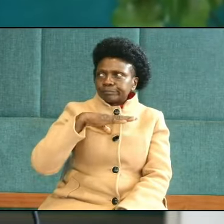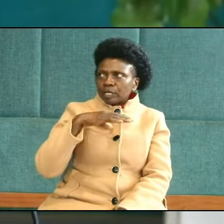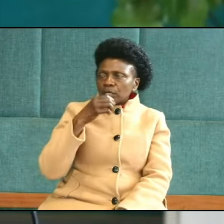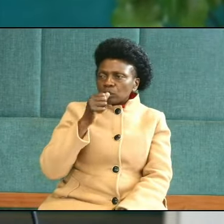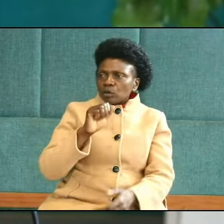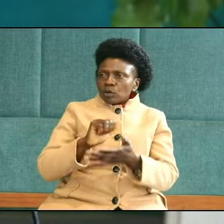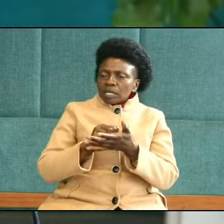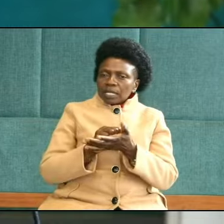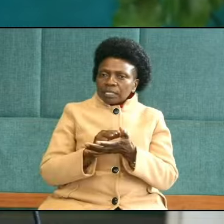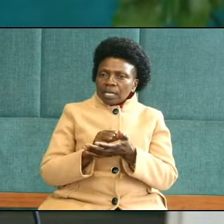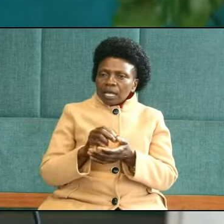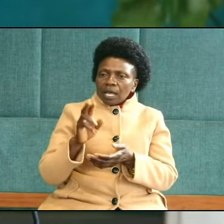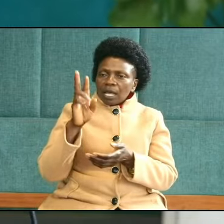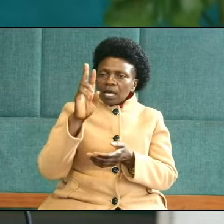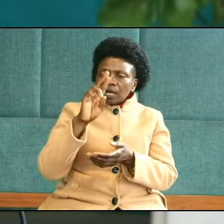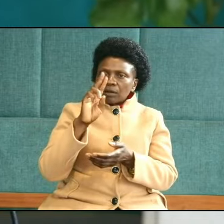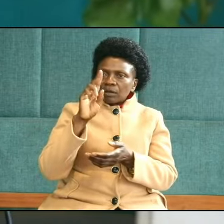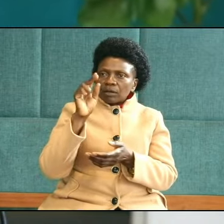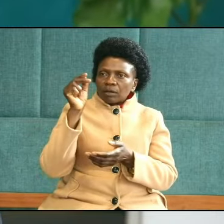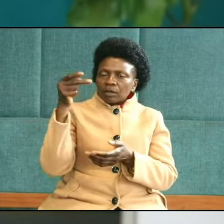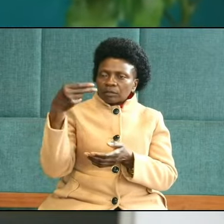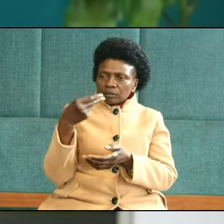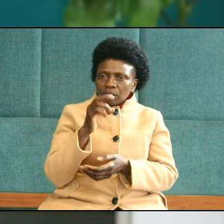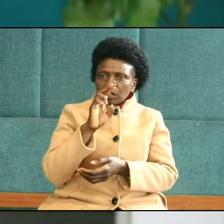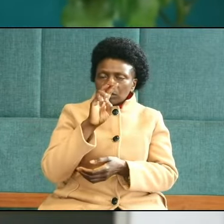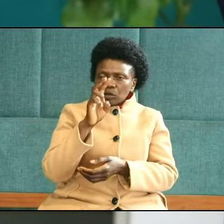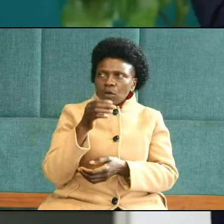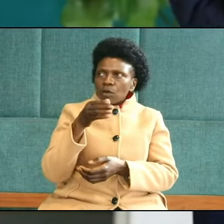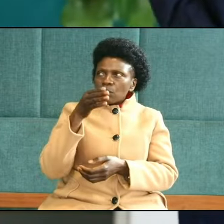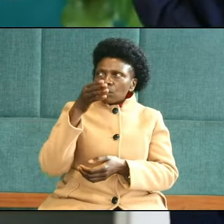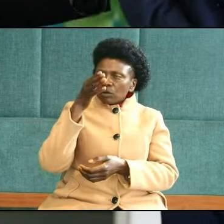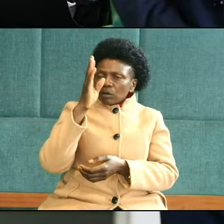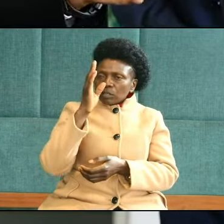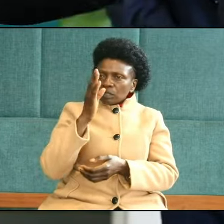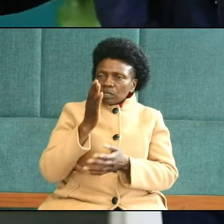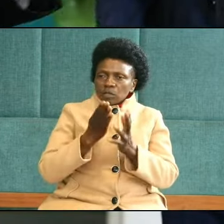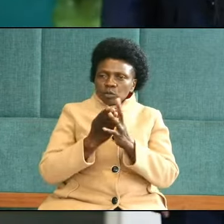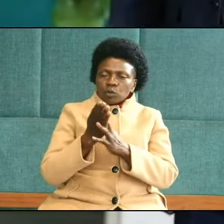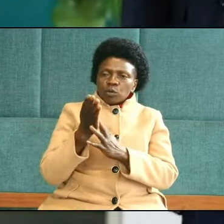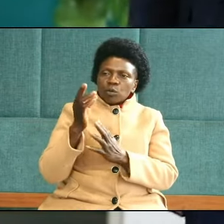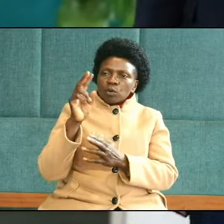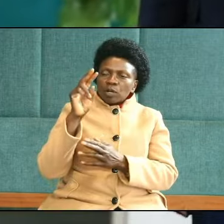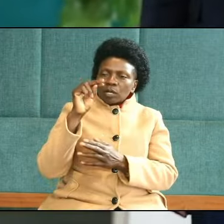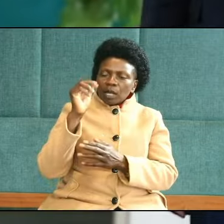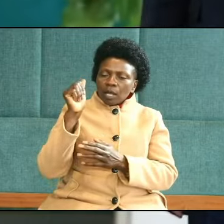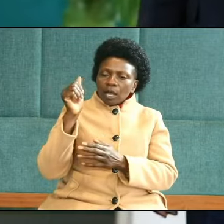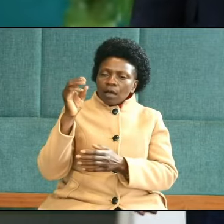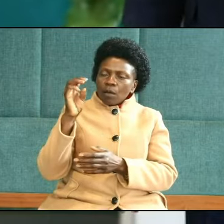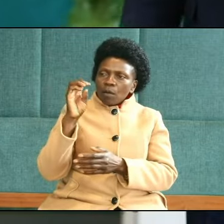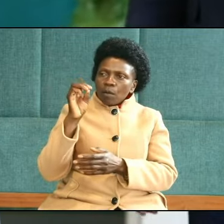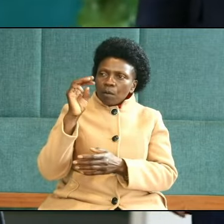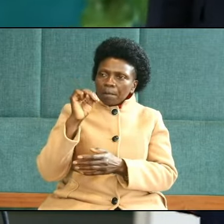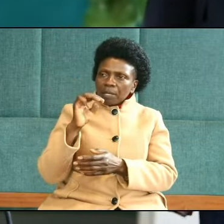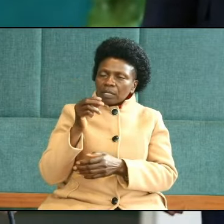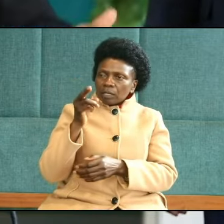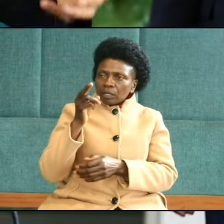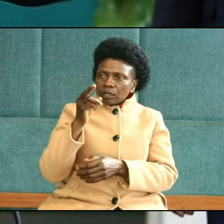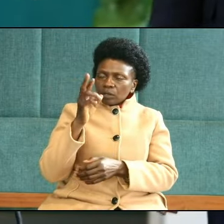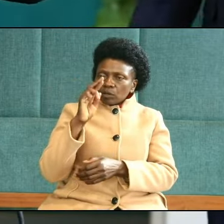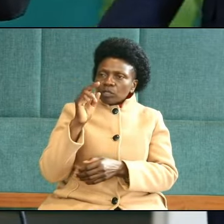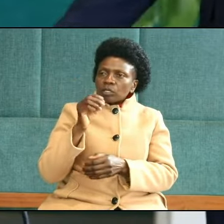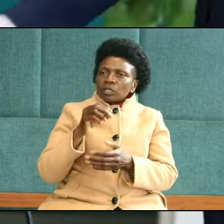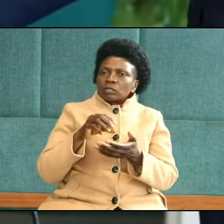that Ruth saw God working through her, and Ruth chose. And so today